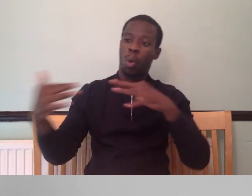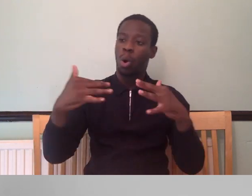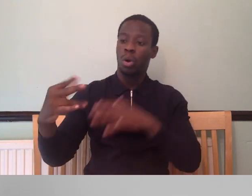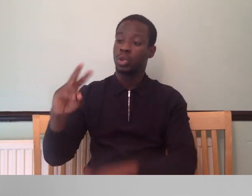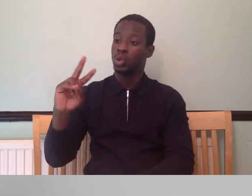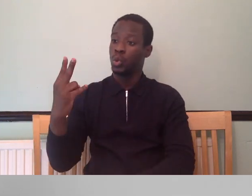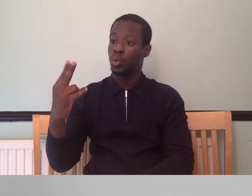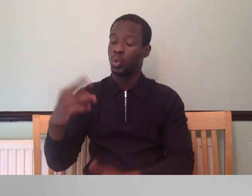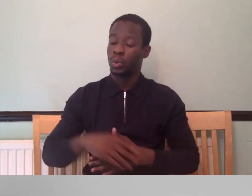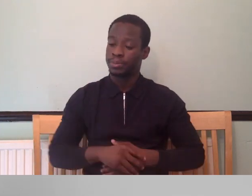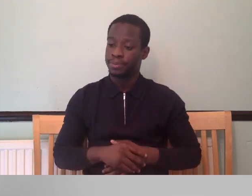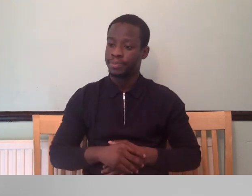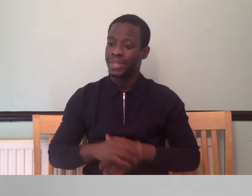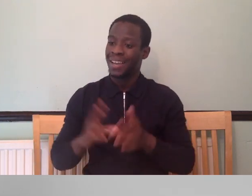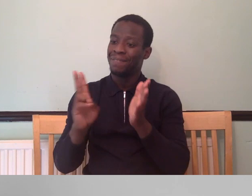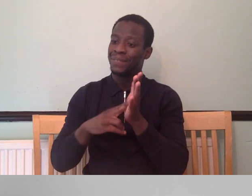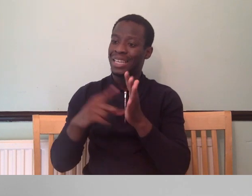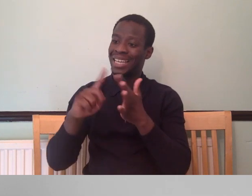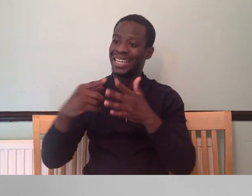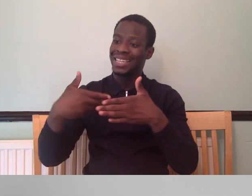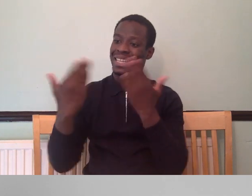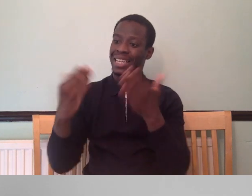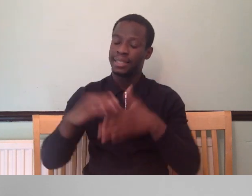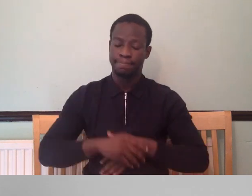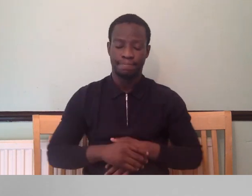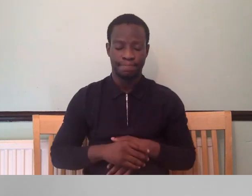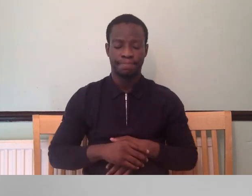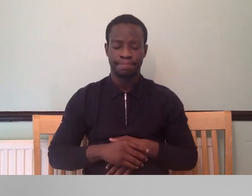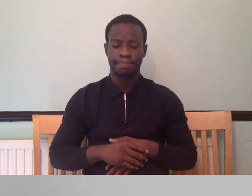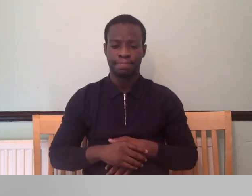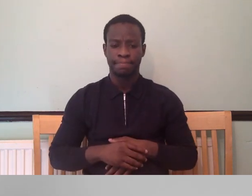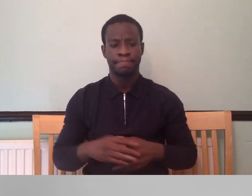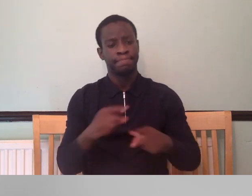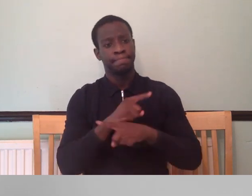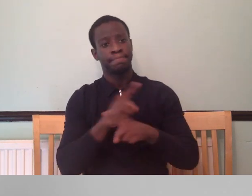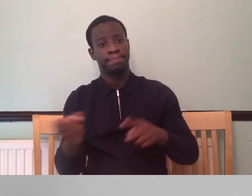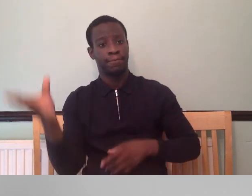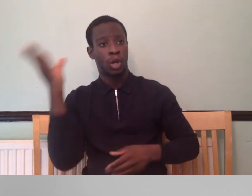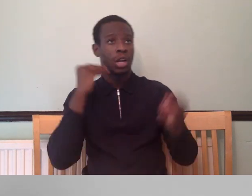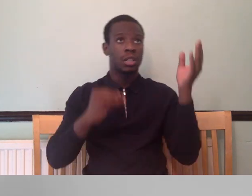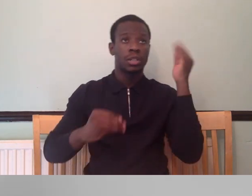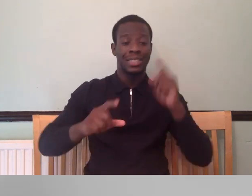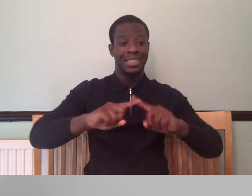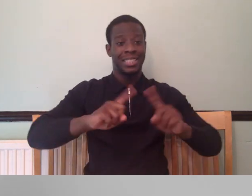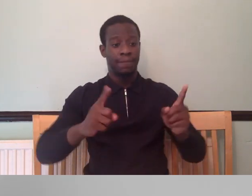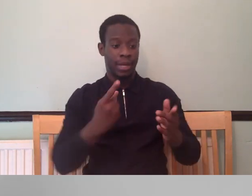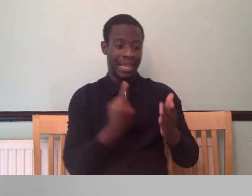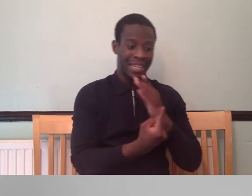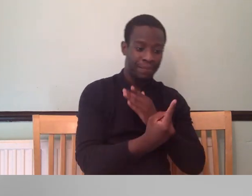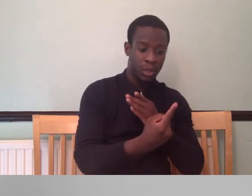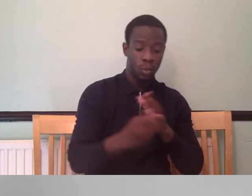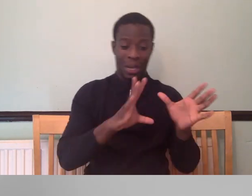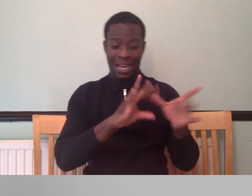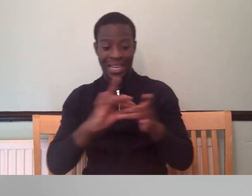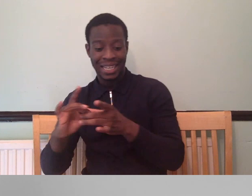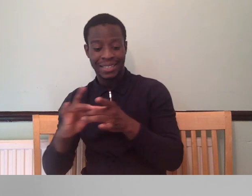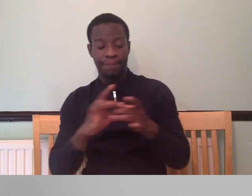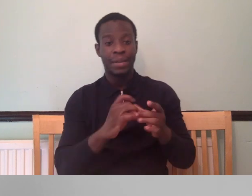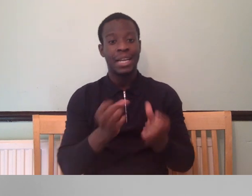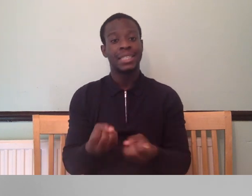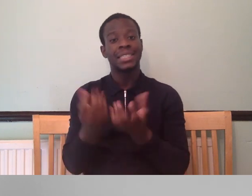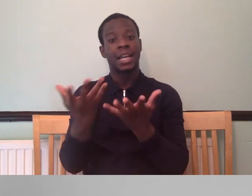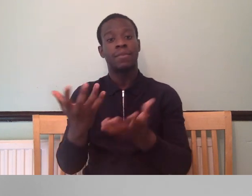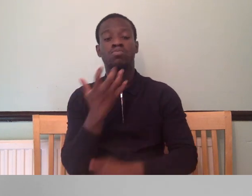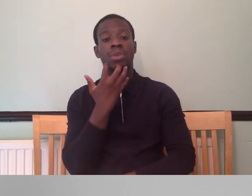the end of World War II, VE Day. We have probably all heard accounts of individual and collective